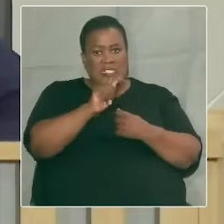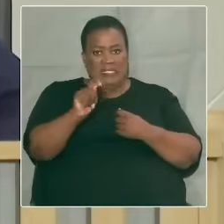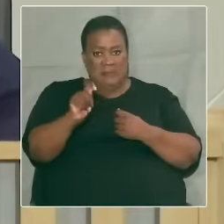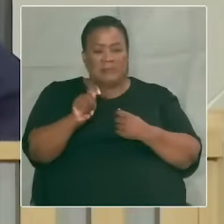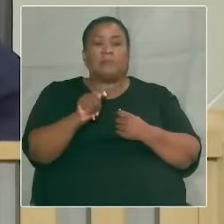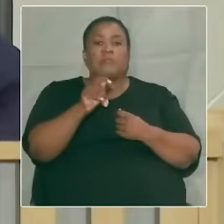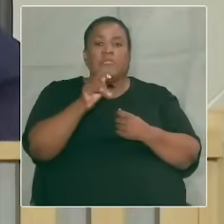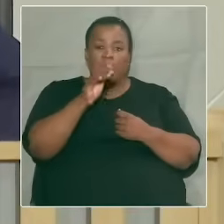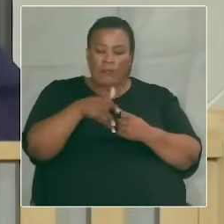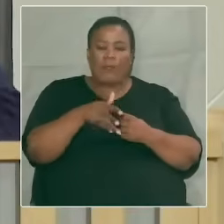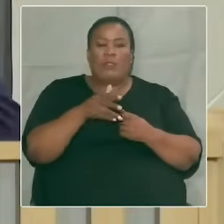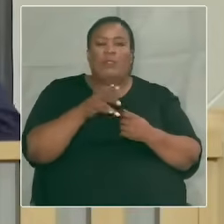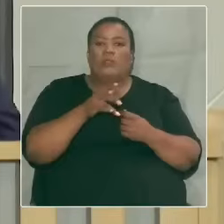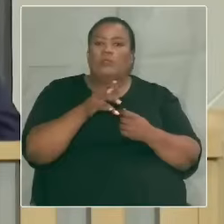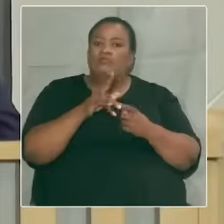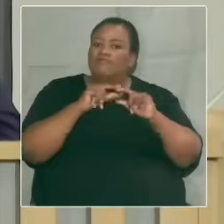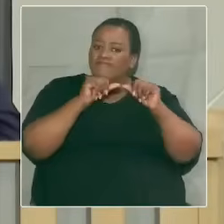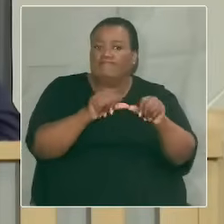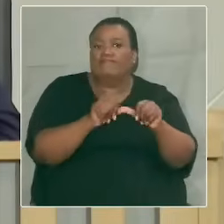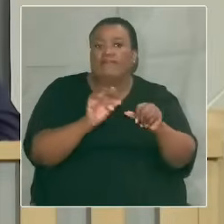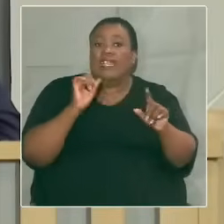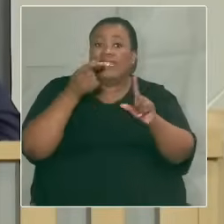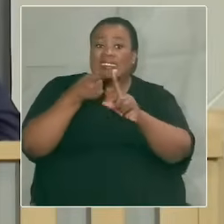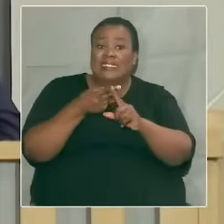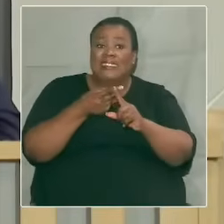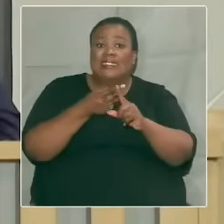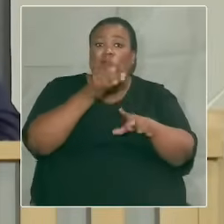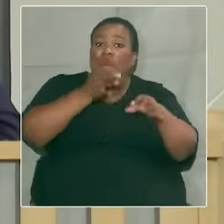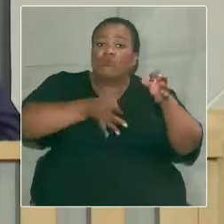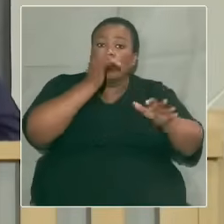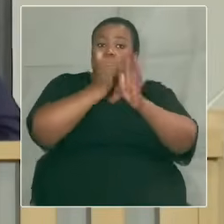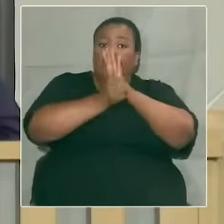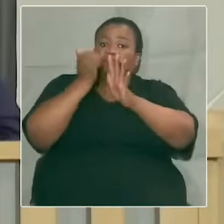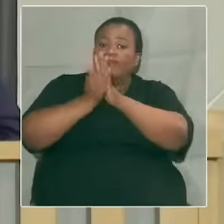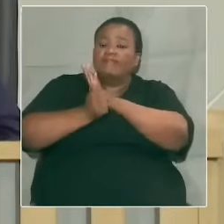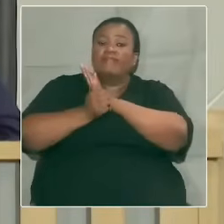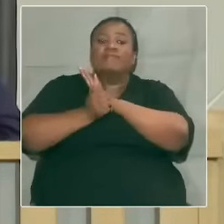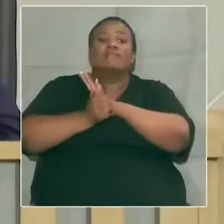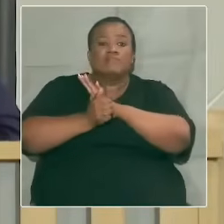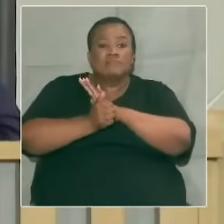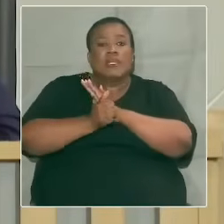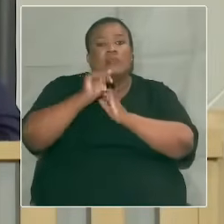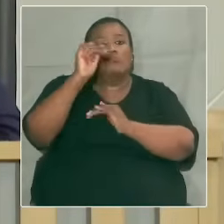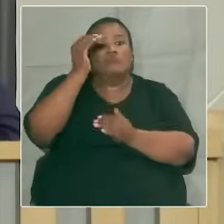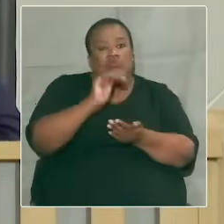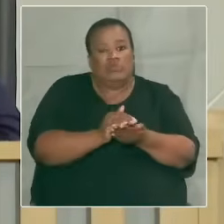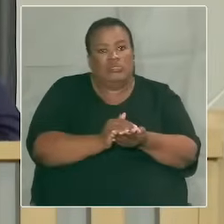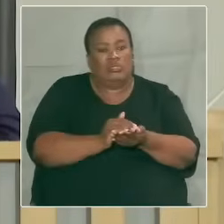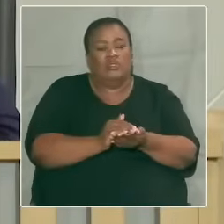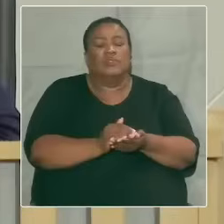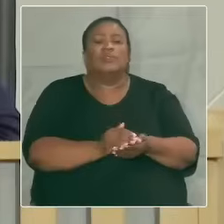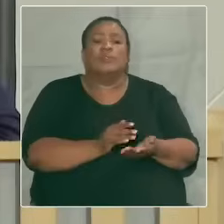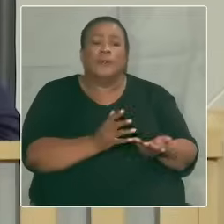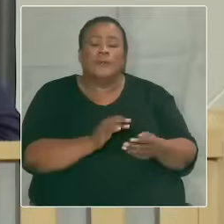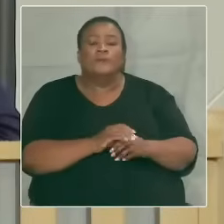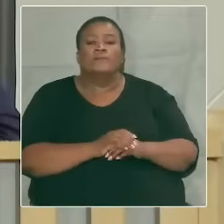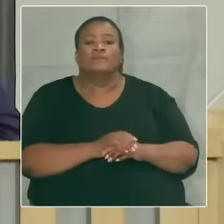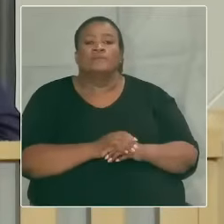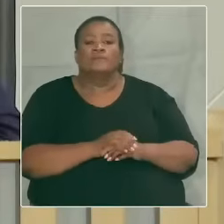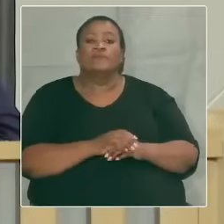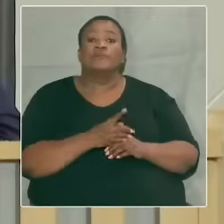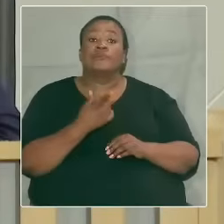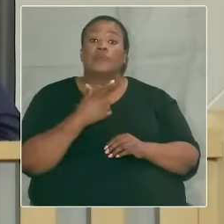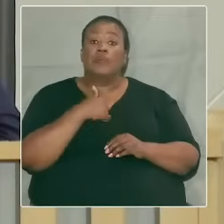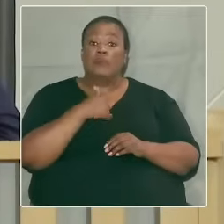subside. Going to paragraph 79, when I was appointed as the National Commissioner in